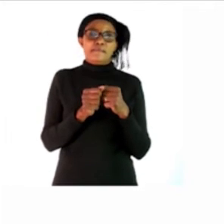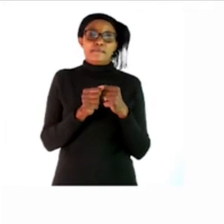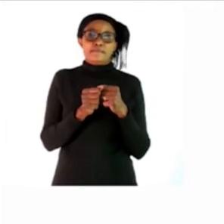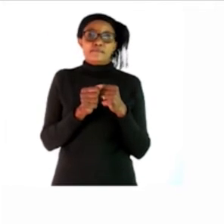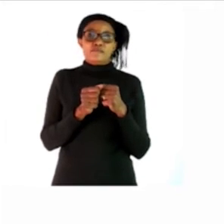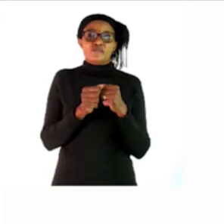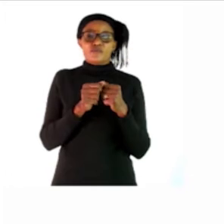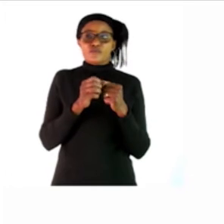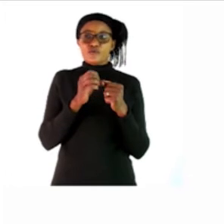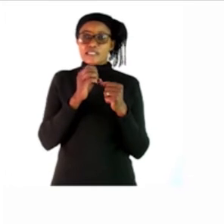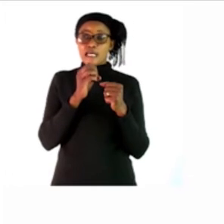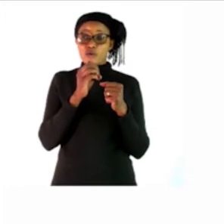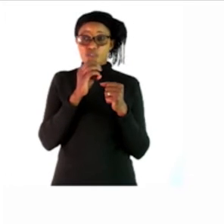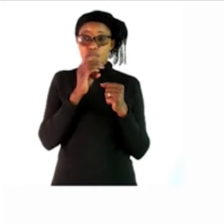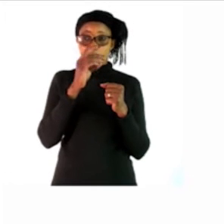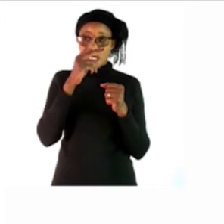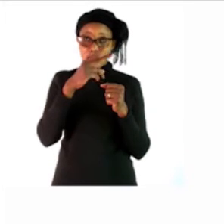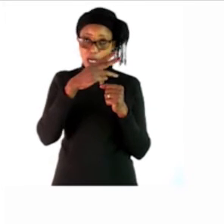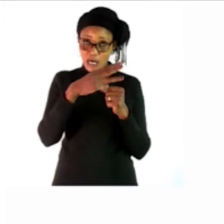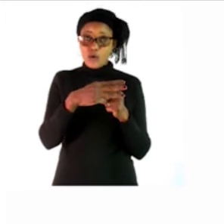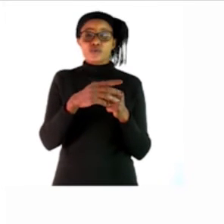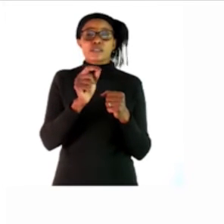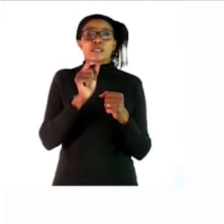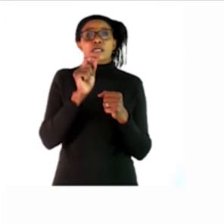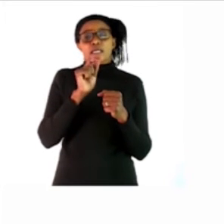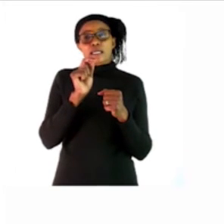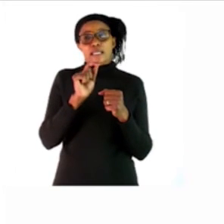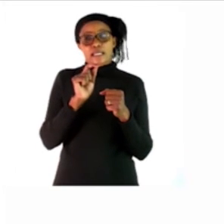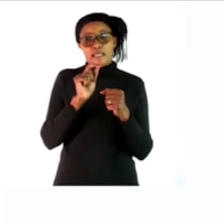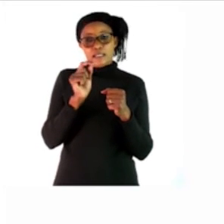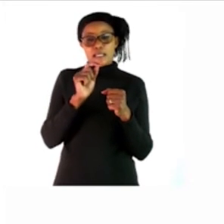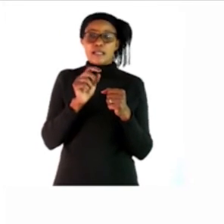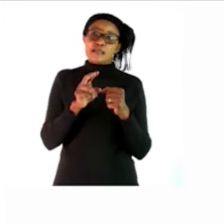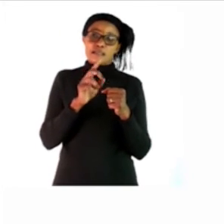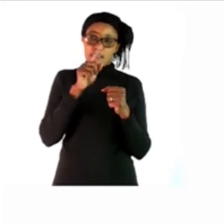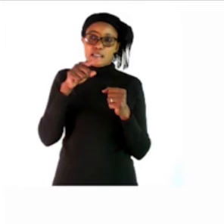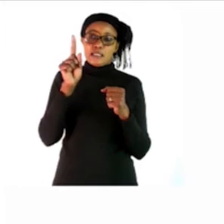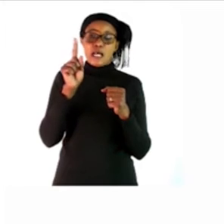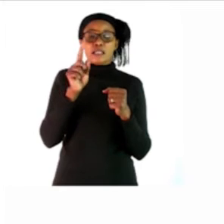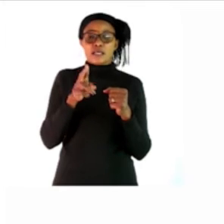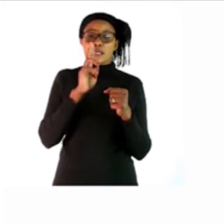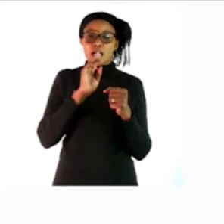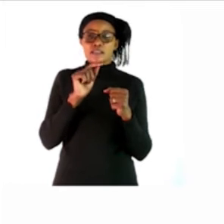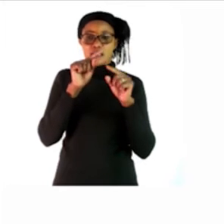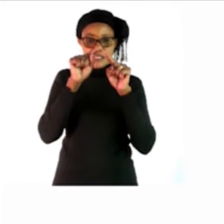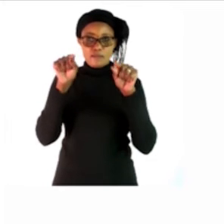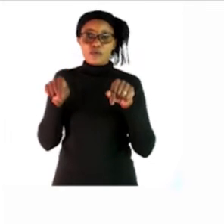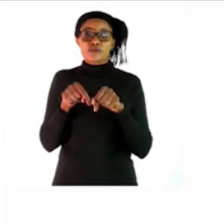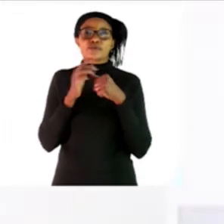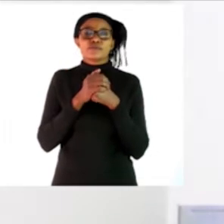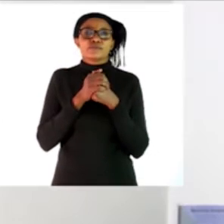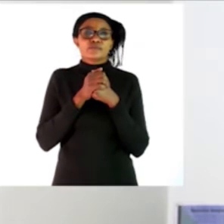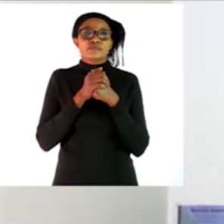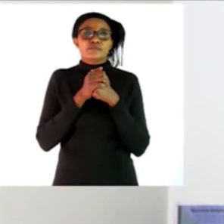add, and write the correct answer in the box. So let's go to the board for